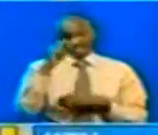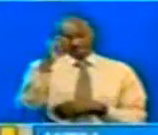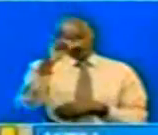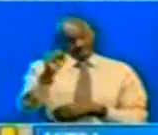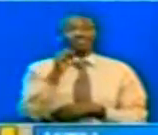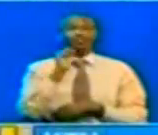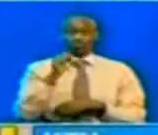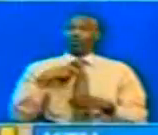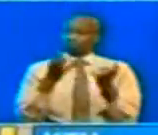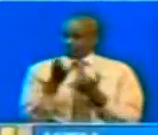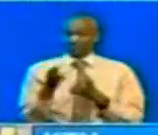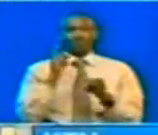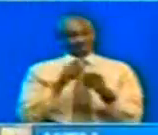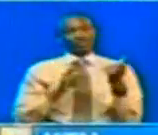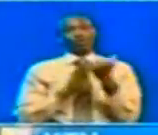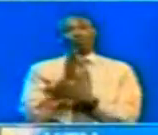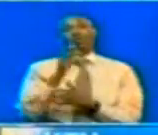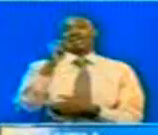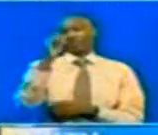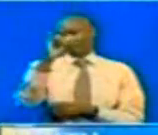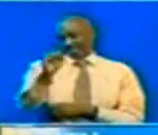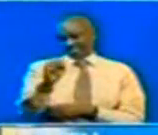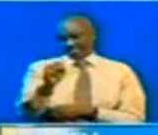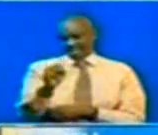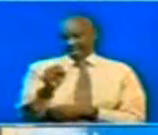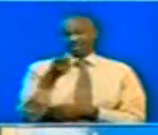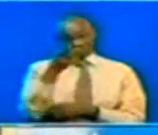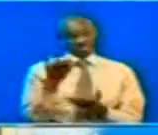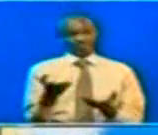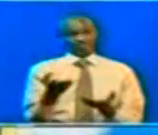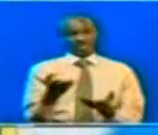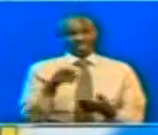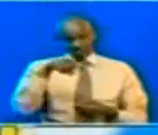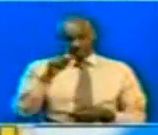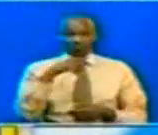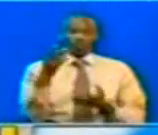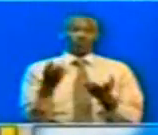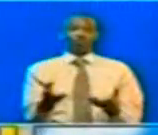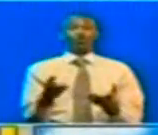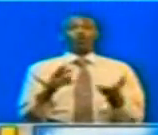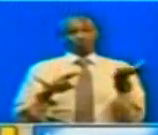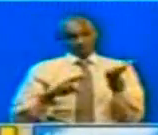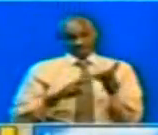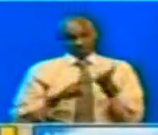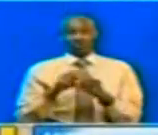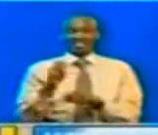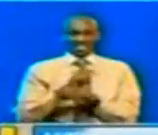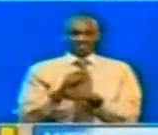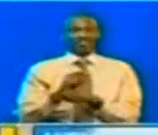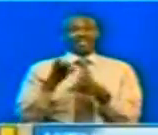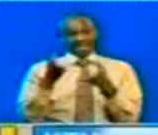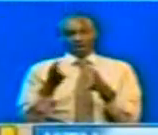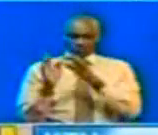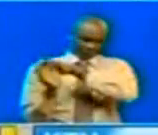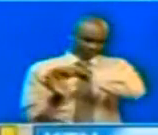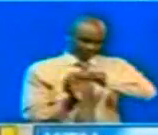service. Again, for the same reasons why we take people through paramilitary training before then they go for their vocational training. I'd like us to move to another